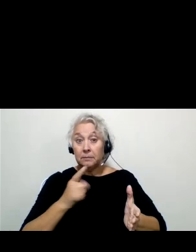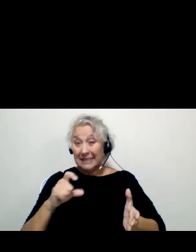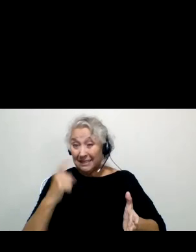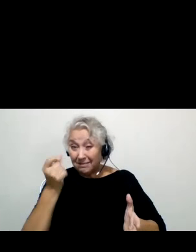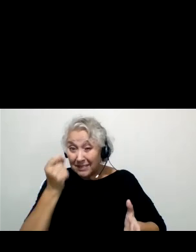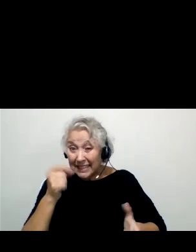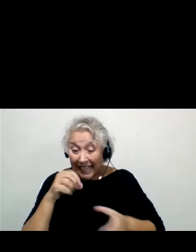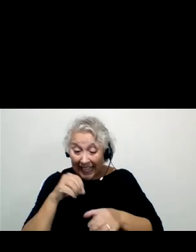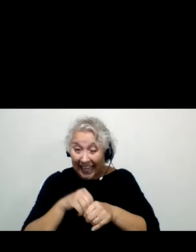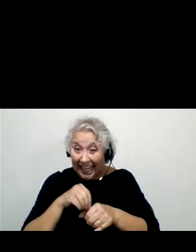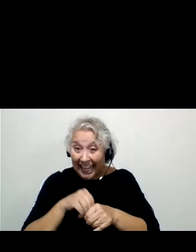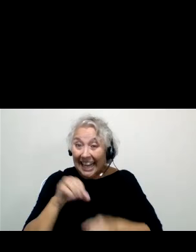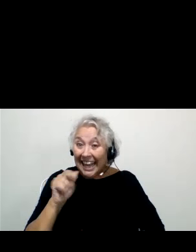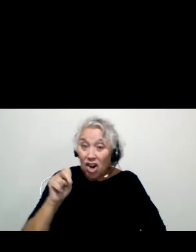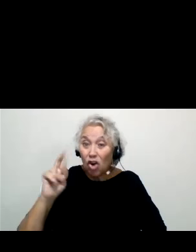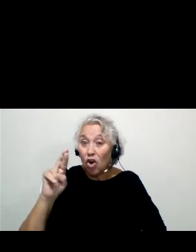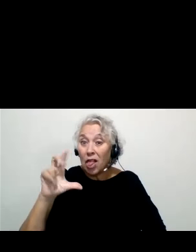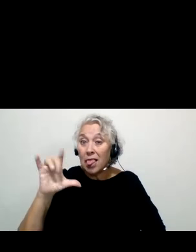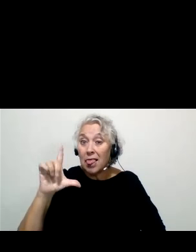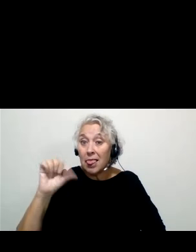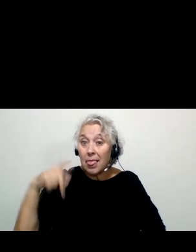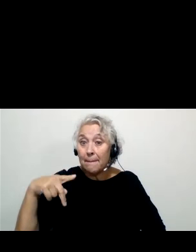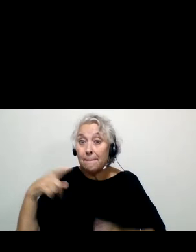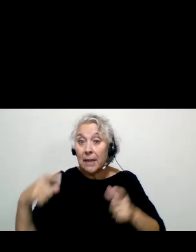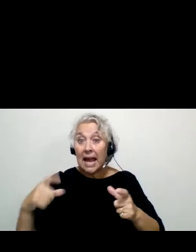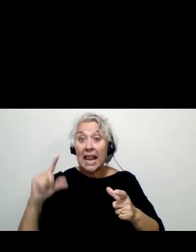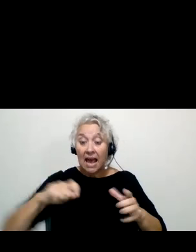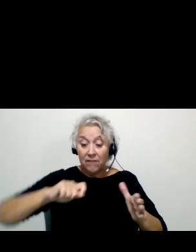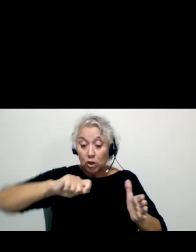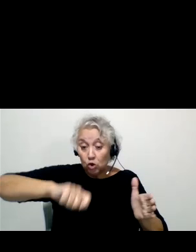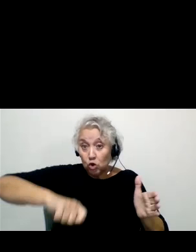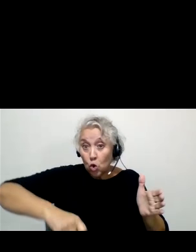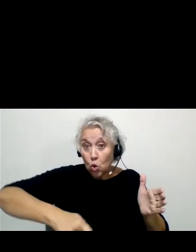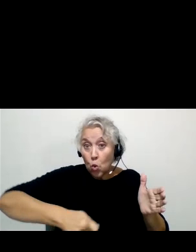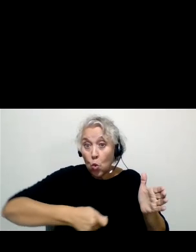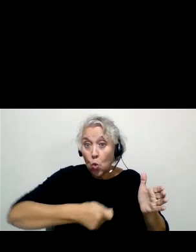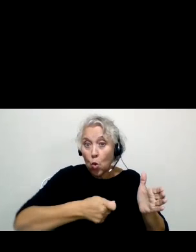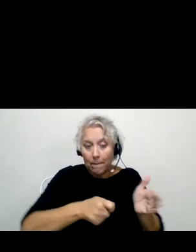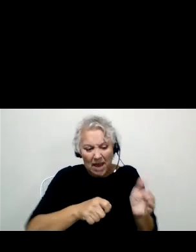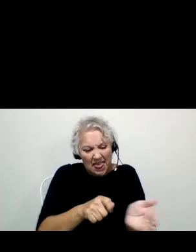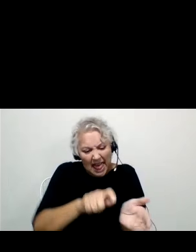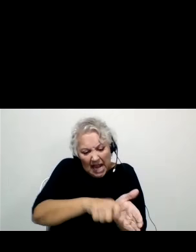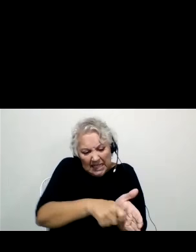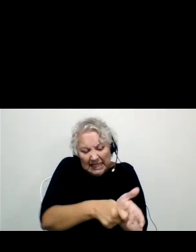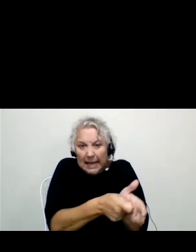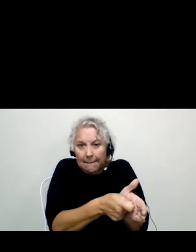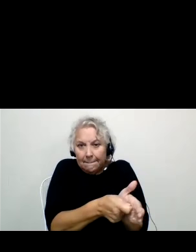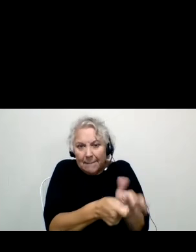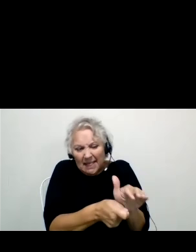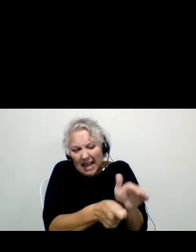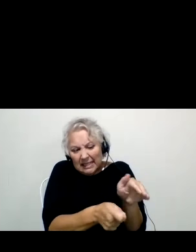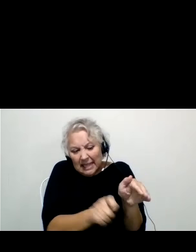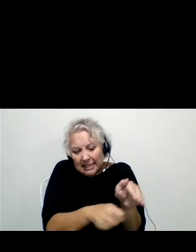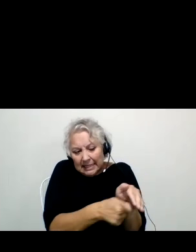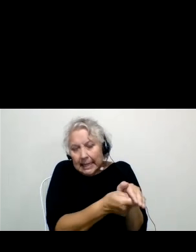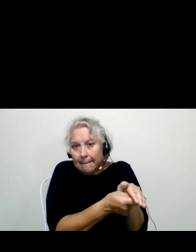lip plate is that when they go to scoop the food up, it catches on a lip, and the lip helps